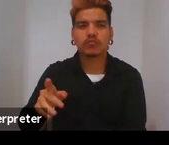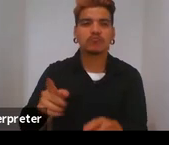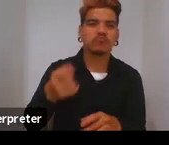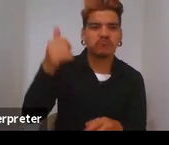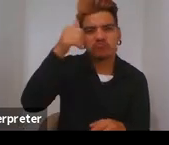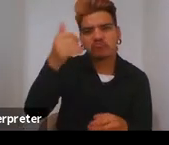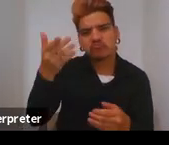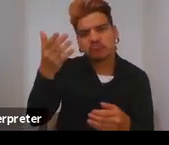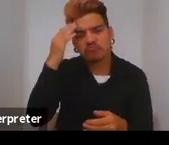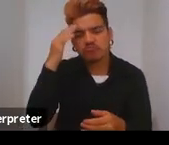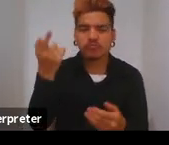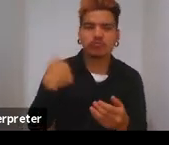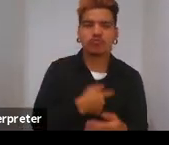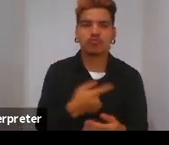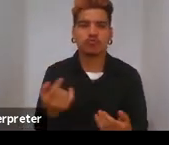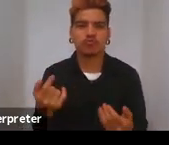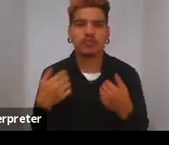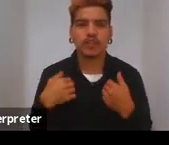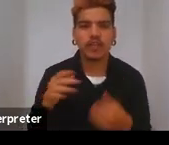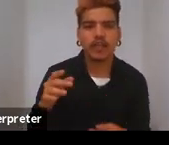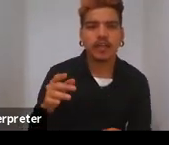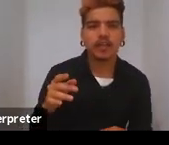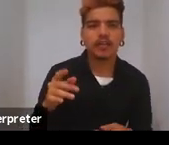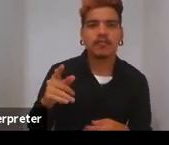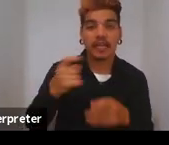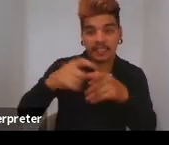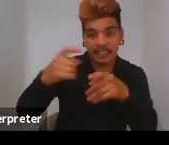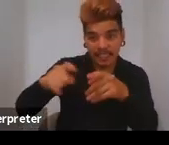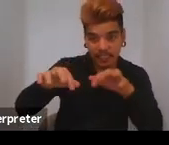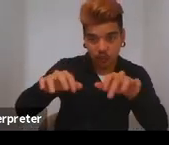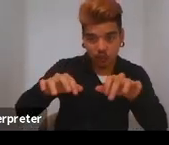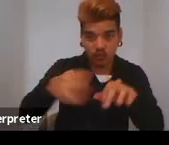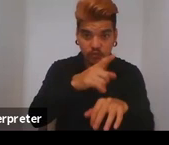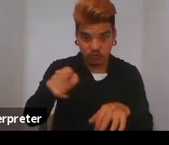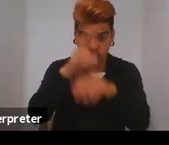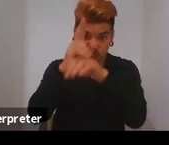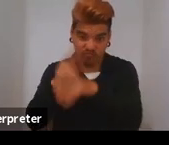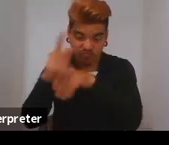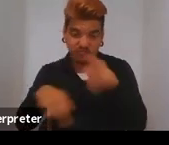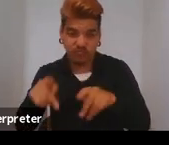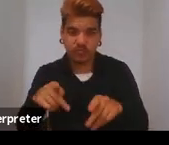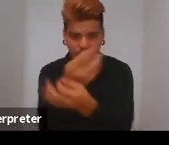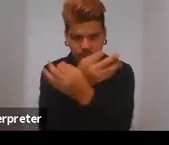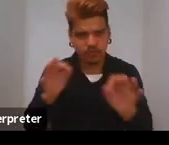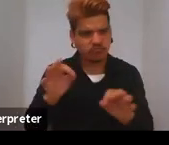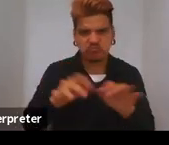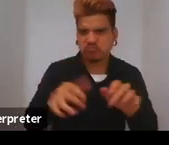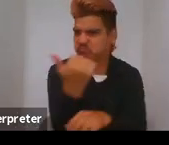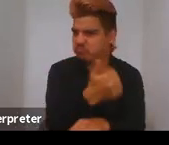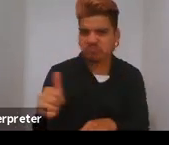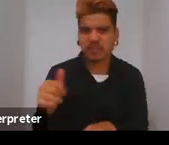So we do have the text chat feature available, which folks have already been using. So feel free to write any of your questions or